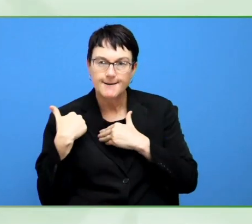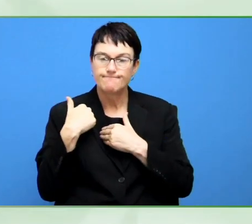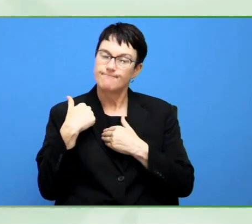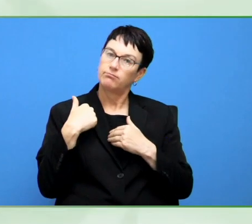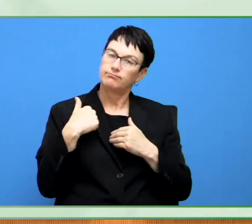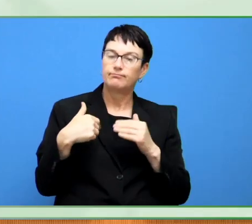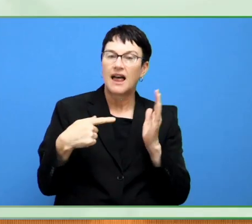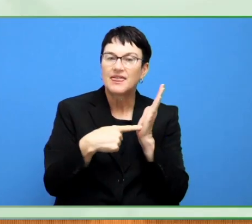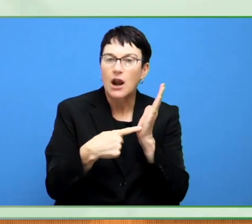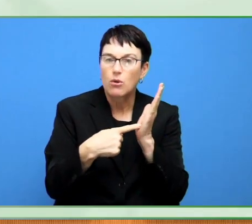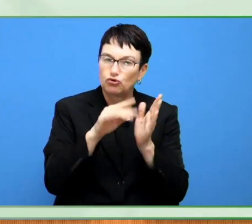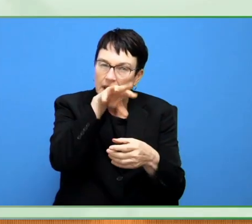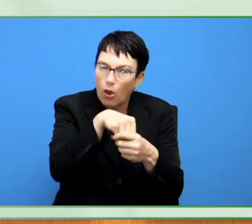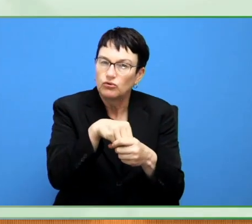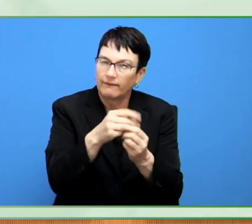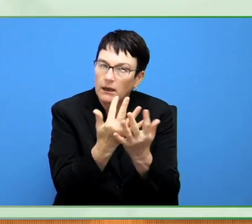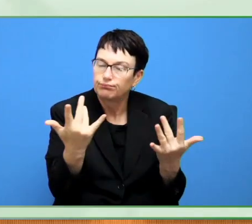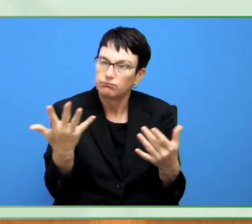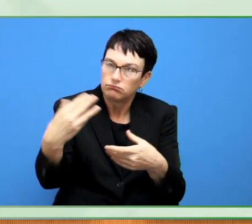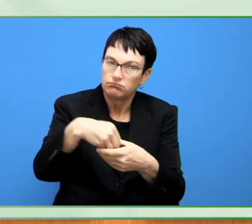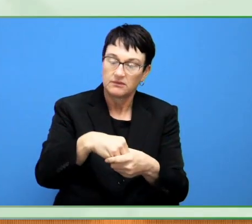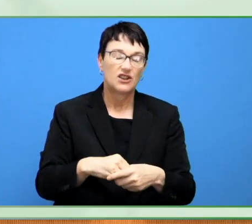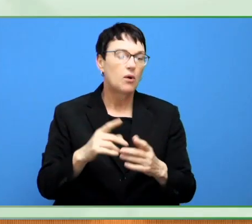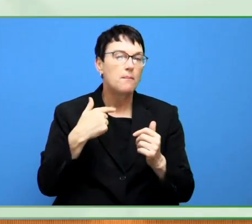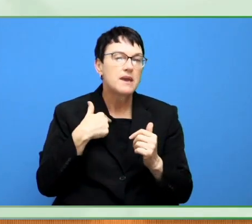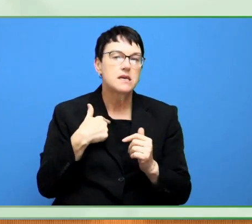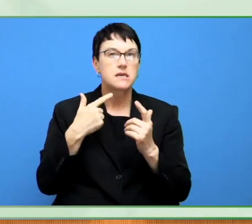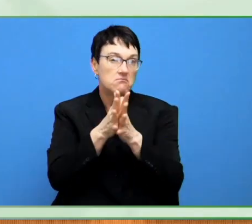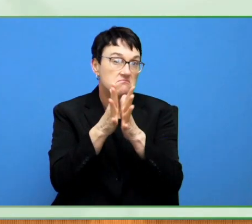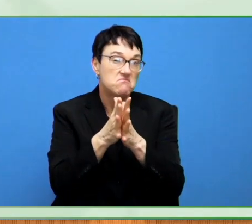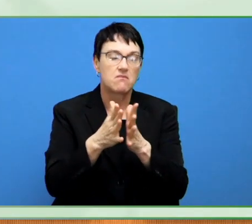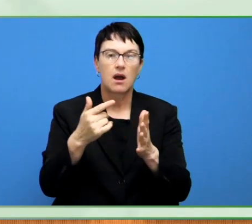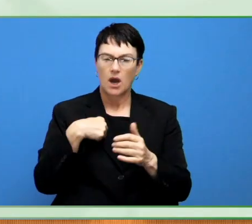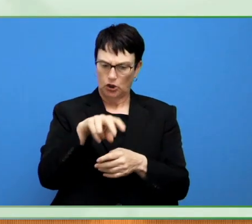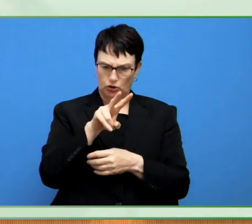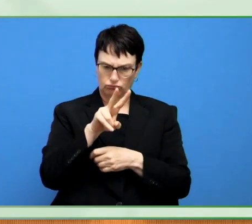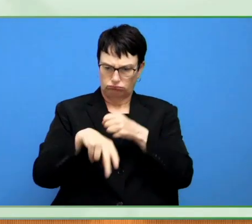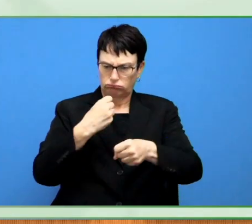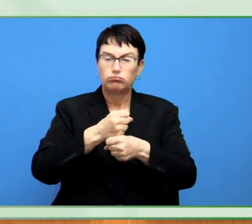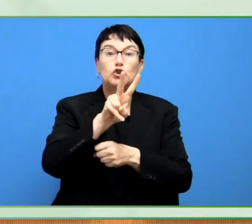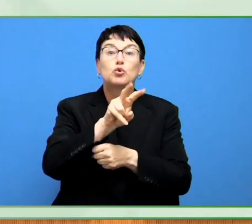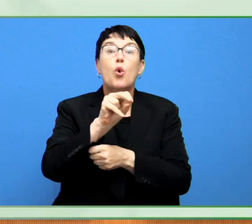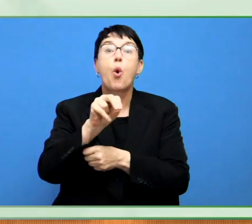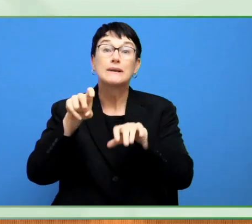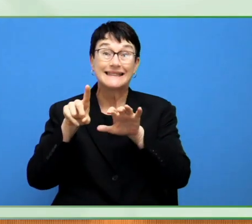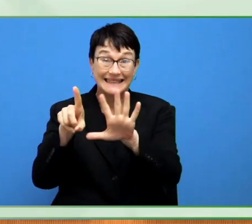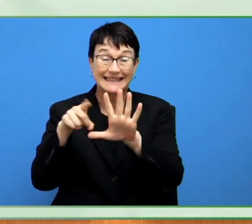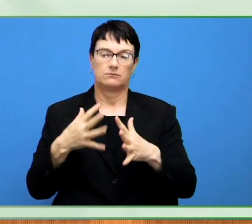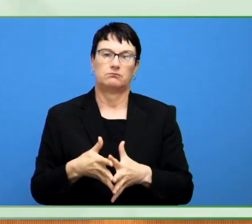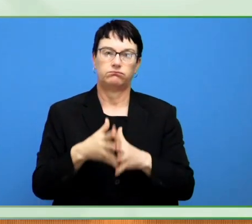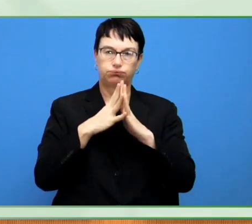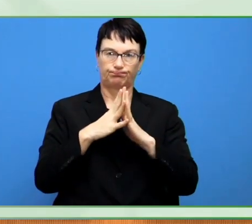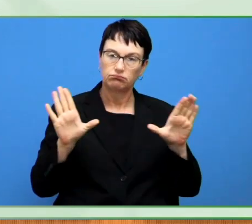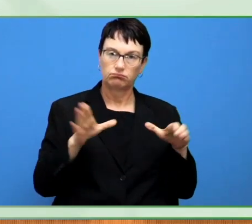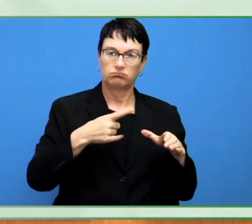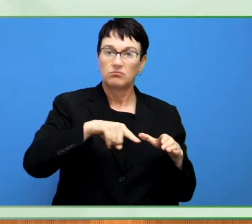the organization. We were created in 2006 with the Convention of the Rights of Persons with Disability, and the